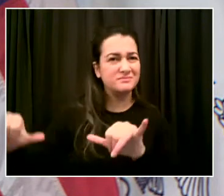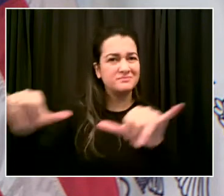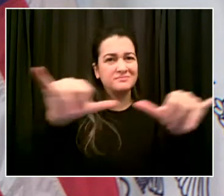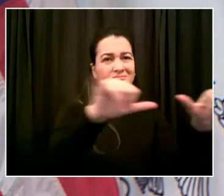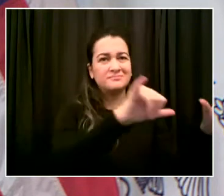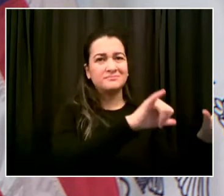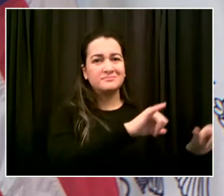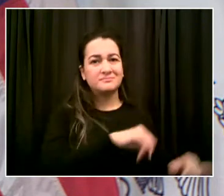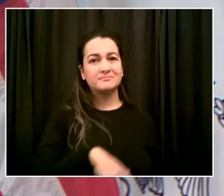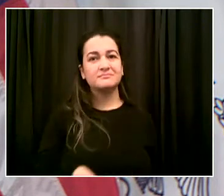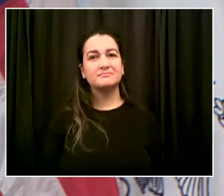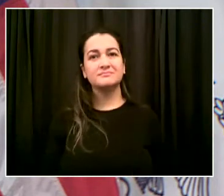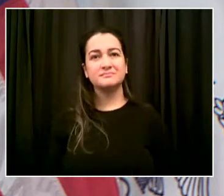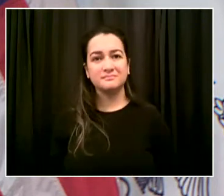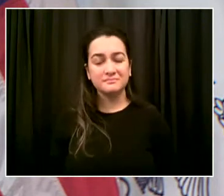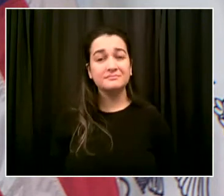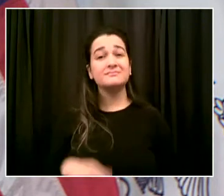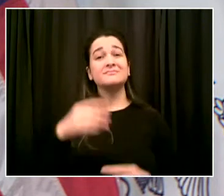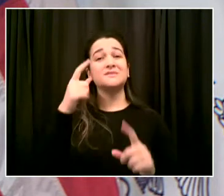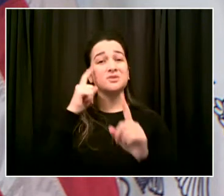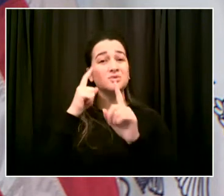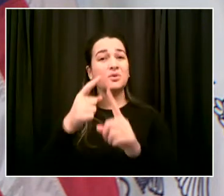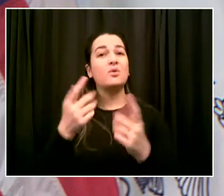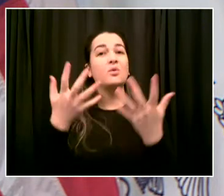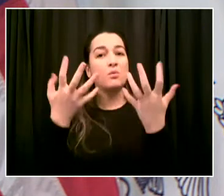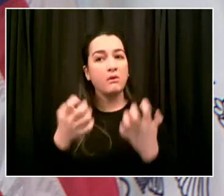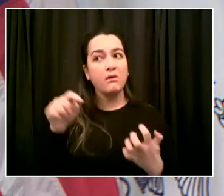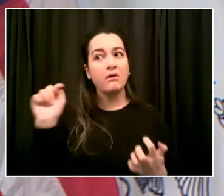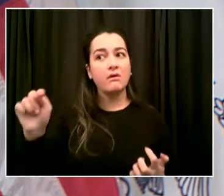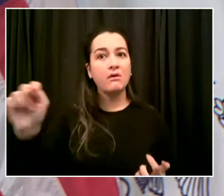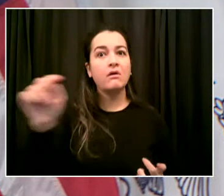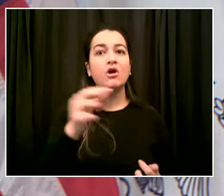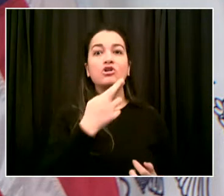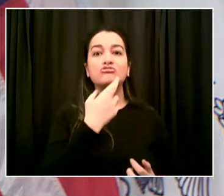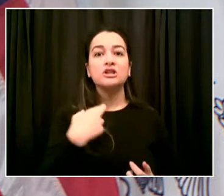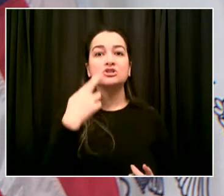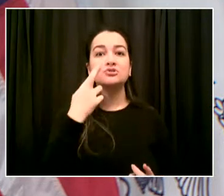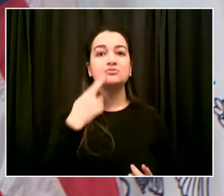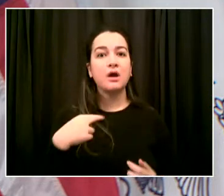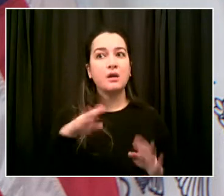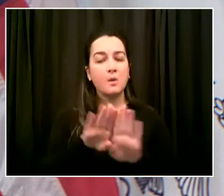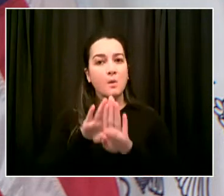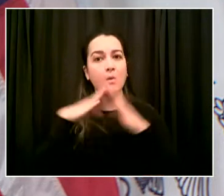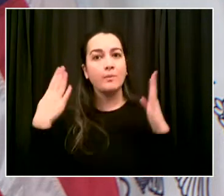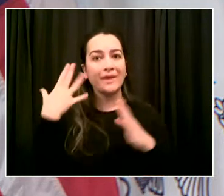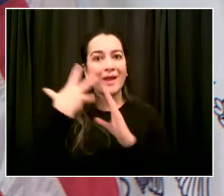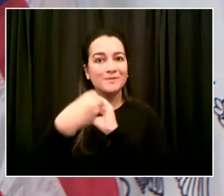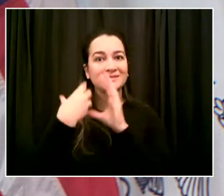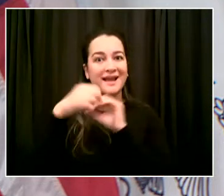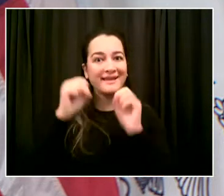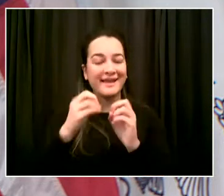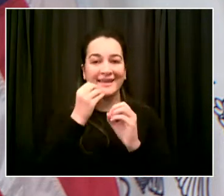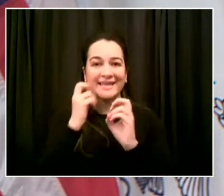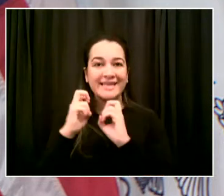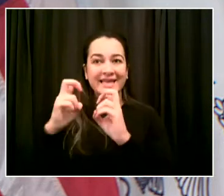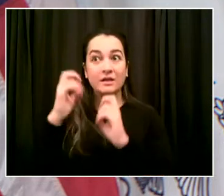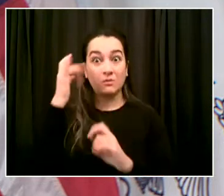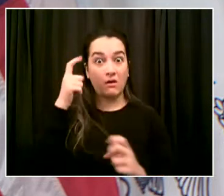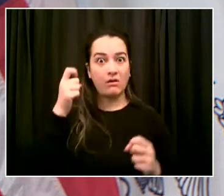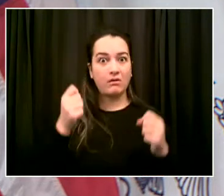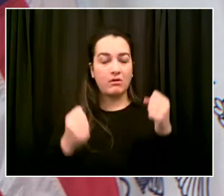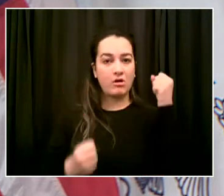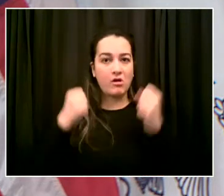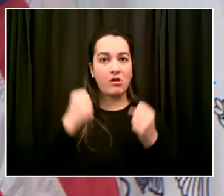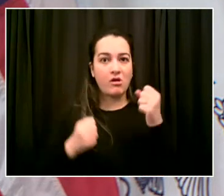and requires and depends upon us working closely with our partners at the state and federal level.